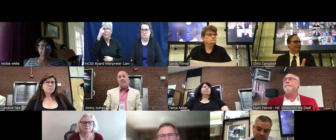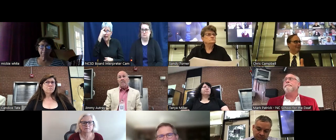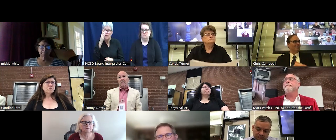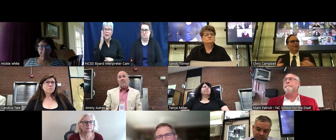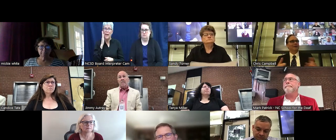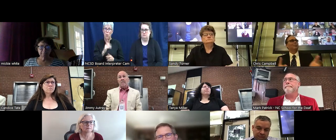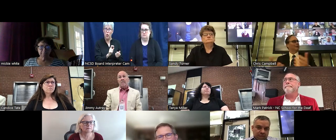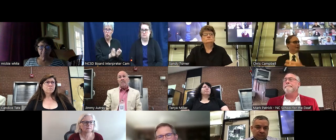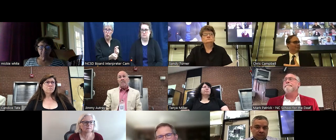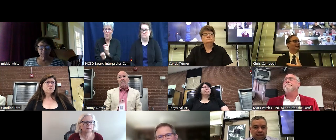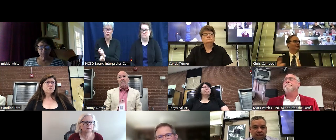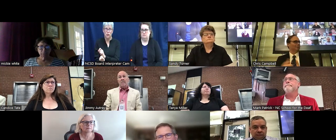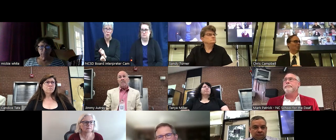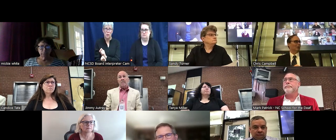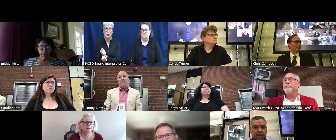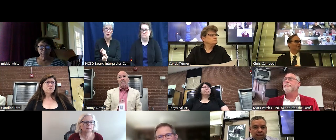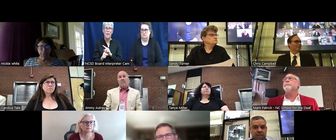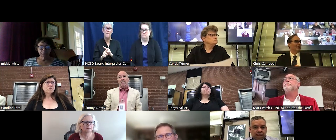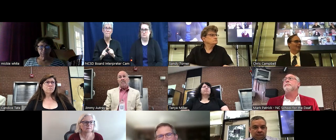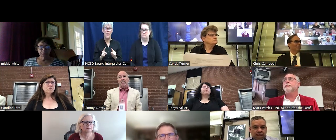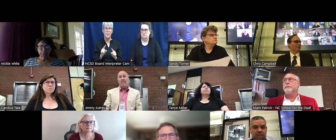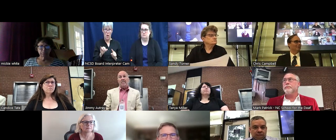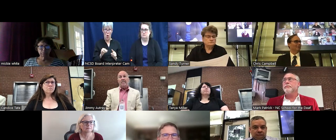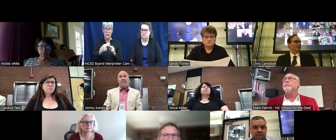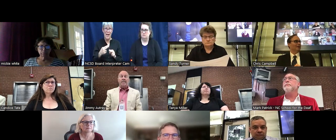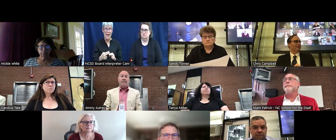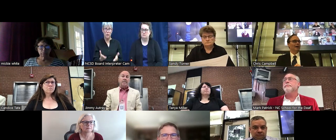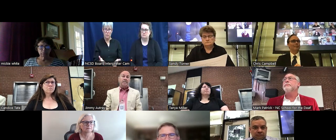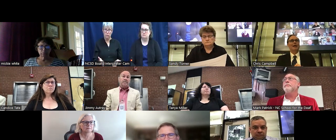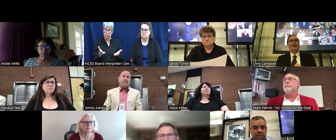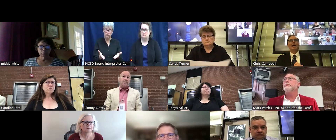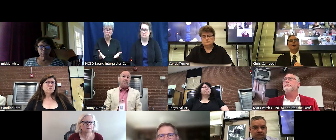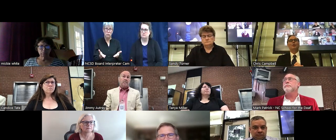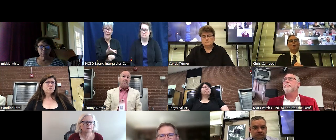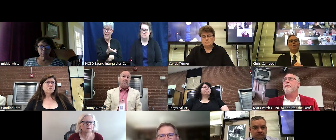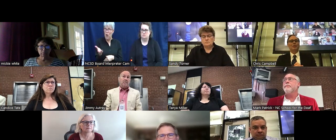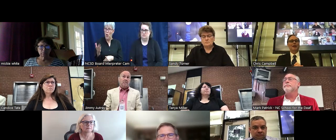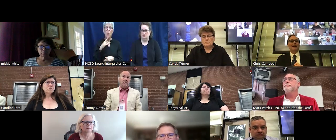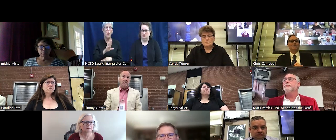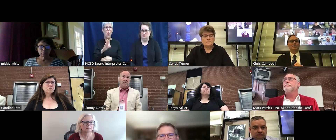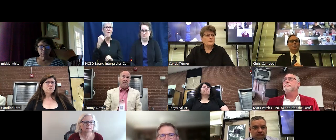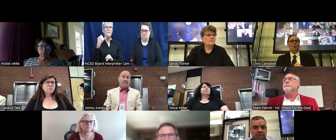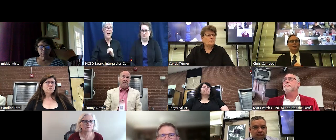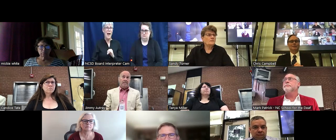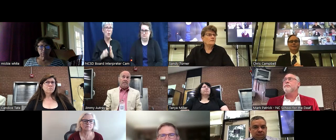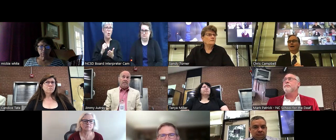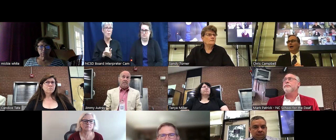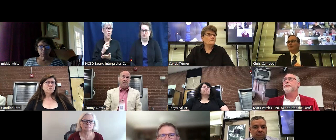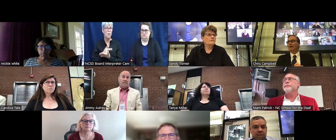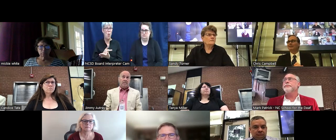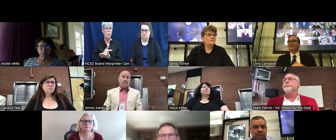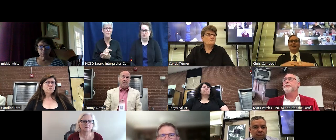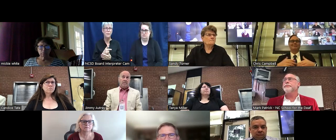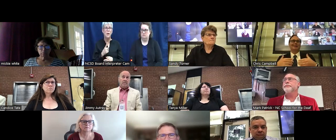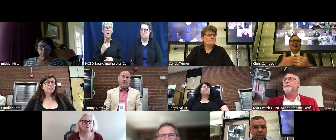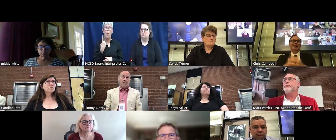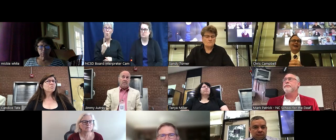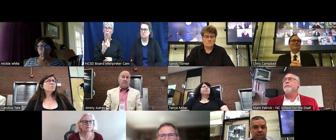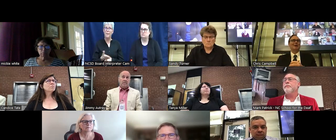any of that, but they would come to this board for final approval. The one thing I do want to stop, because